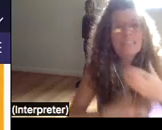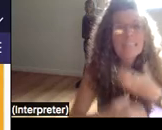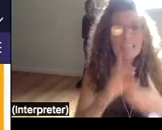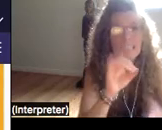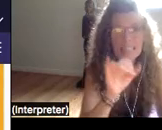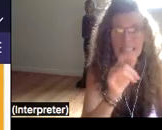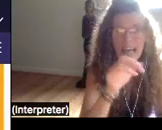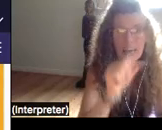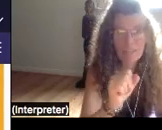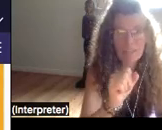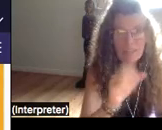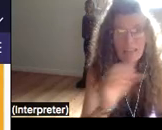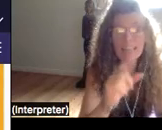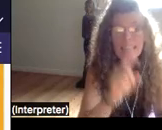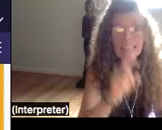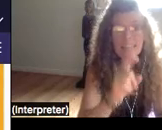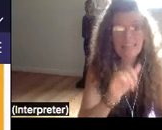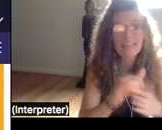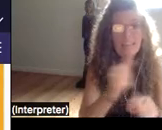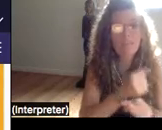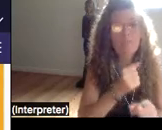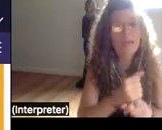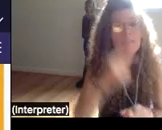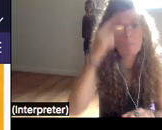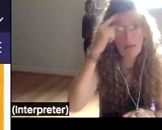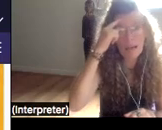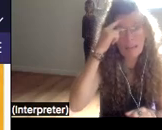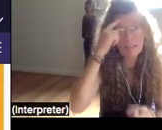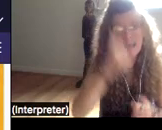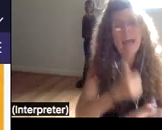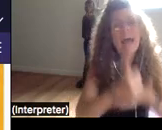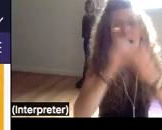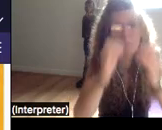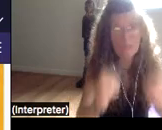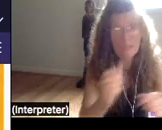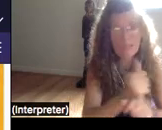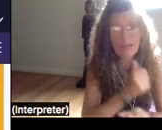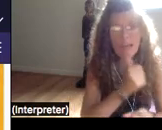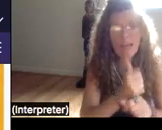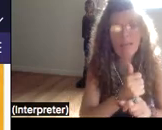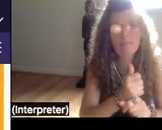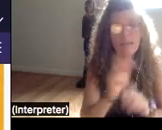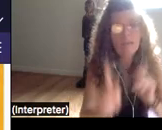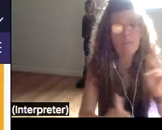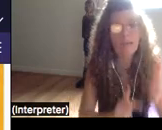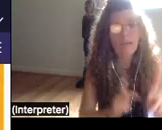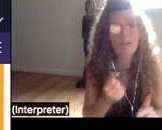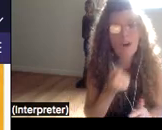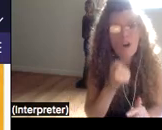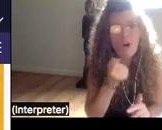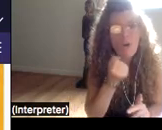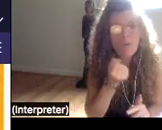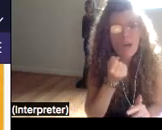different desires and needs that make the mind helpless and make